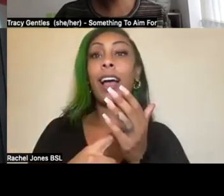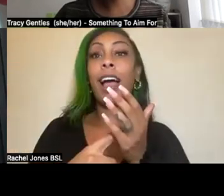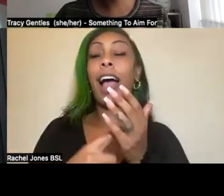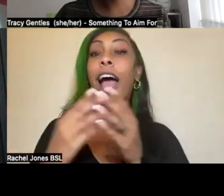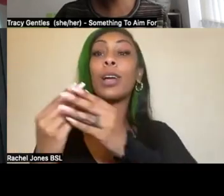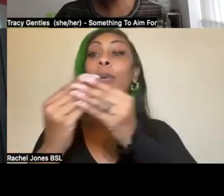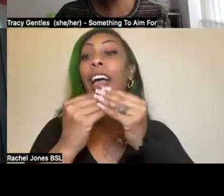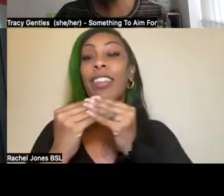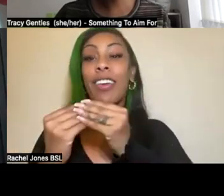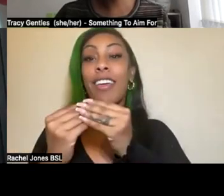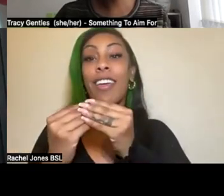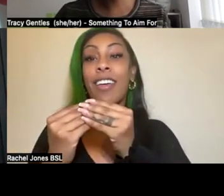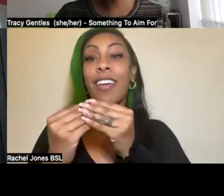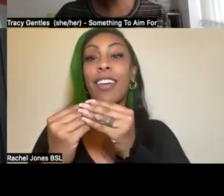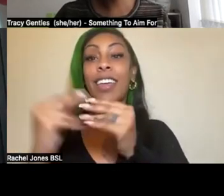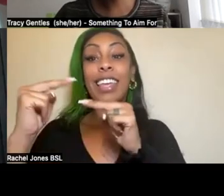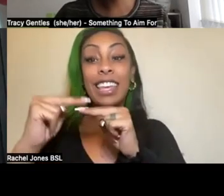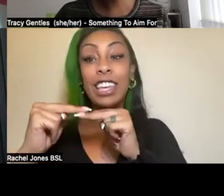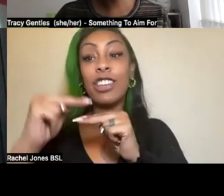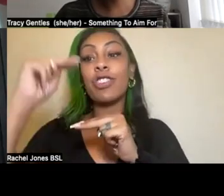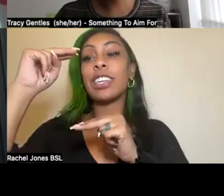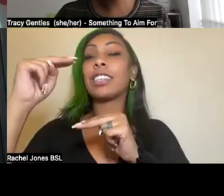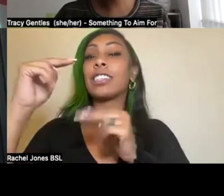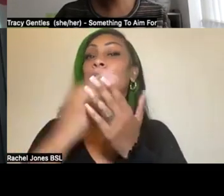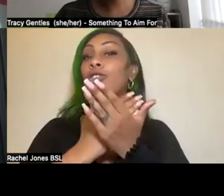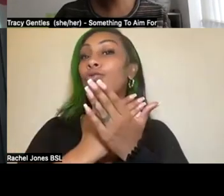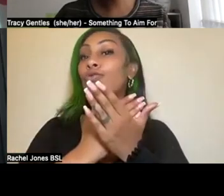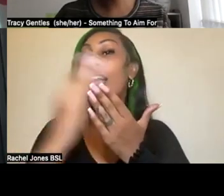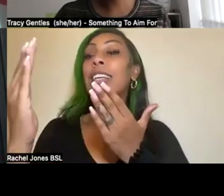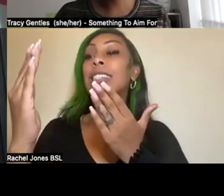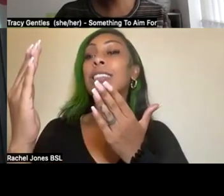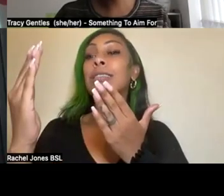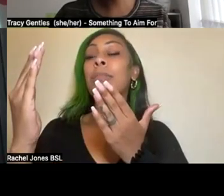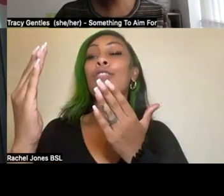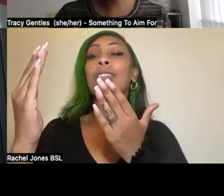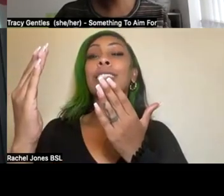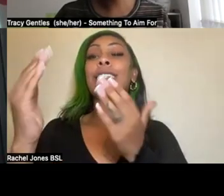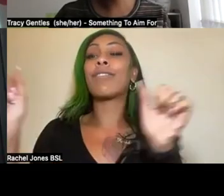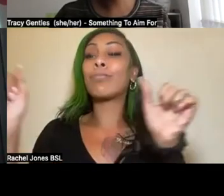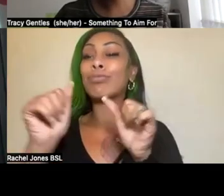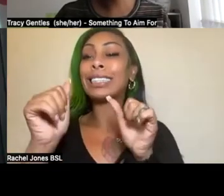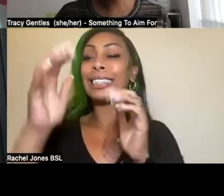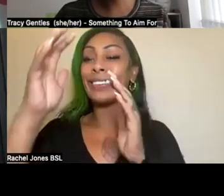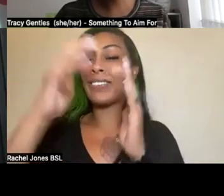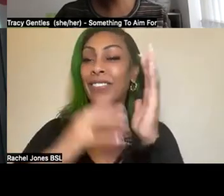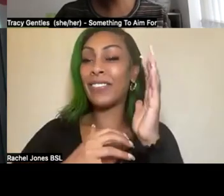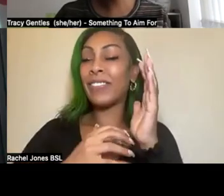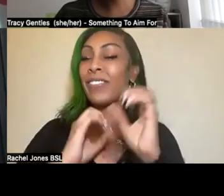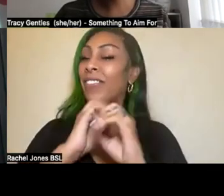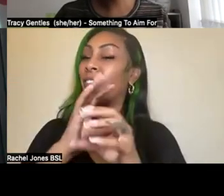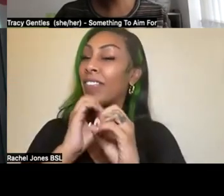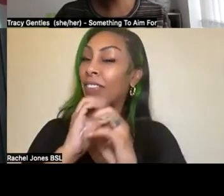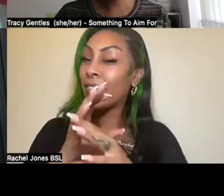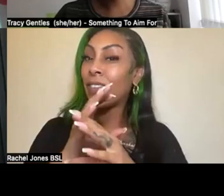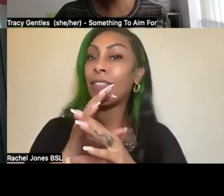also increase transparency and clarity of briefs when we're working with our freelance colleagues. It will consolidate and track our